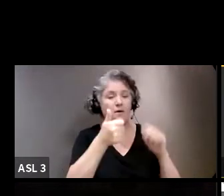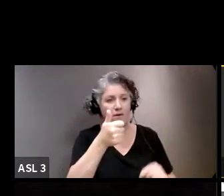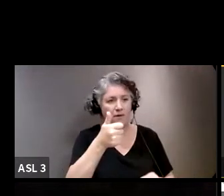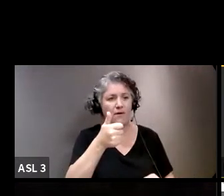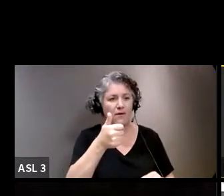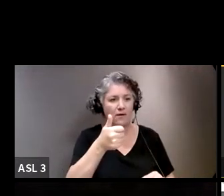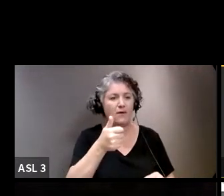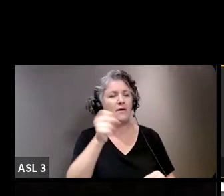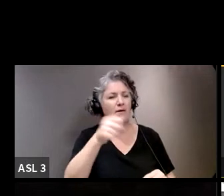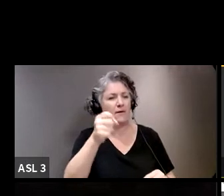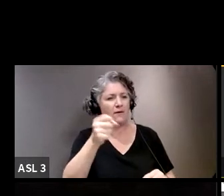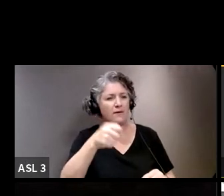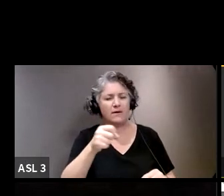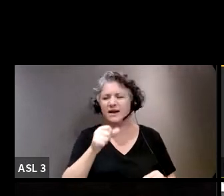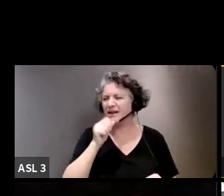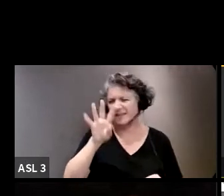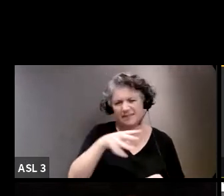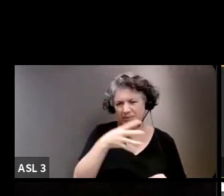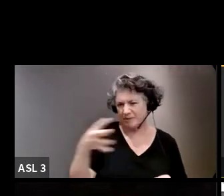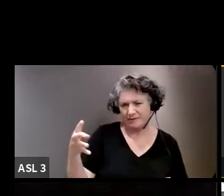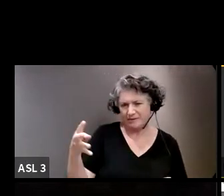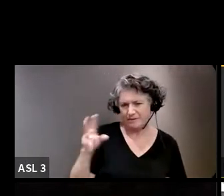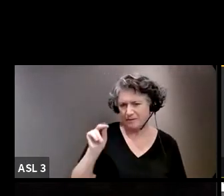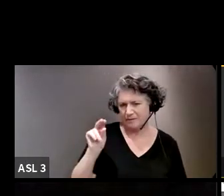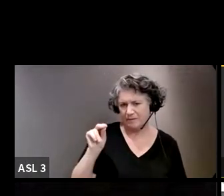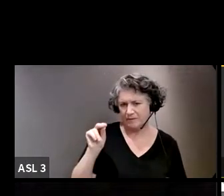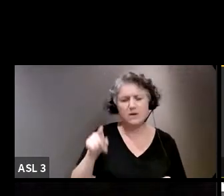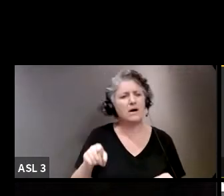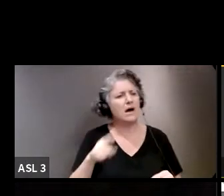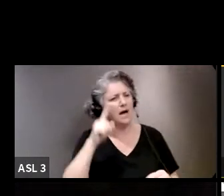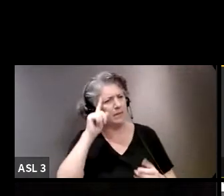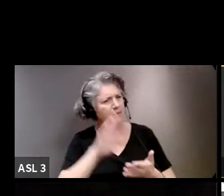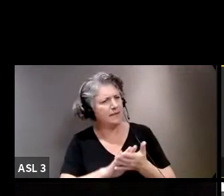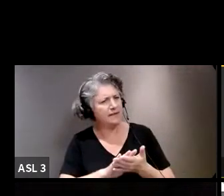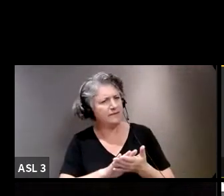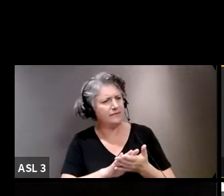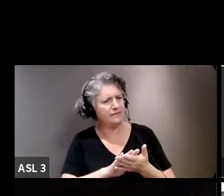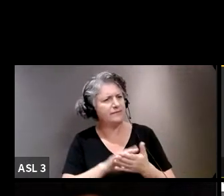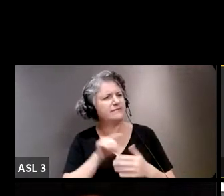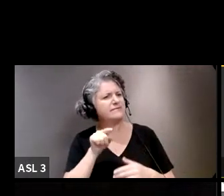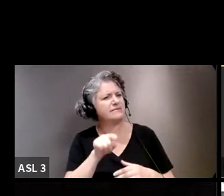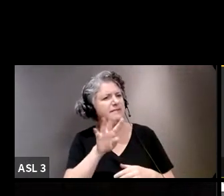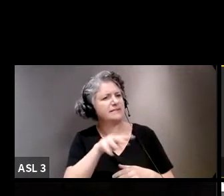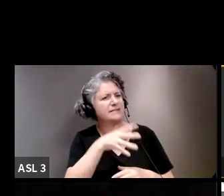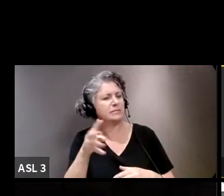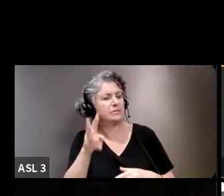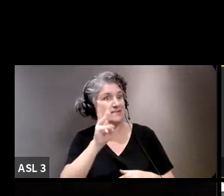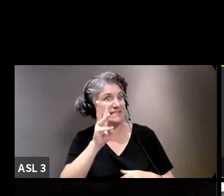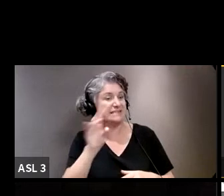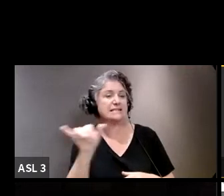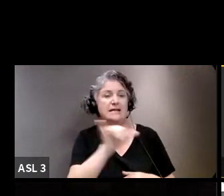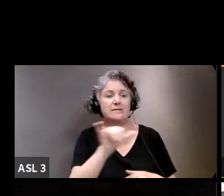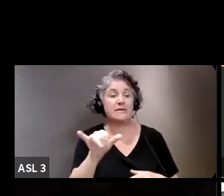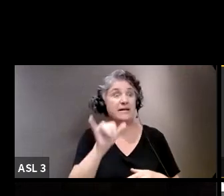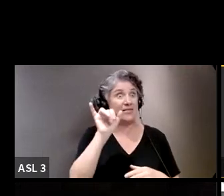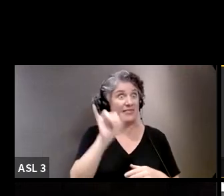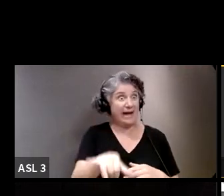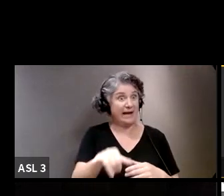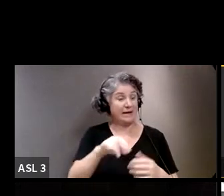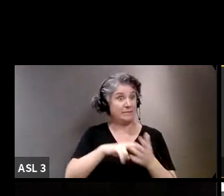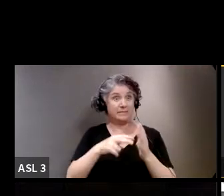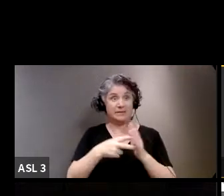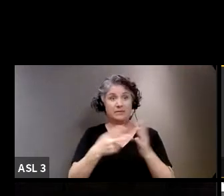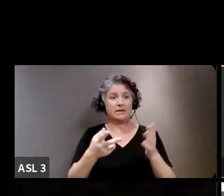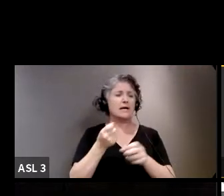there it's not a table yeah so but i i do believe it's also referenced in in table six so what that identifies is